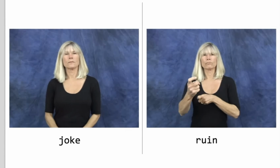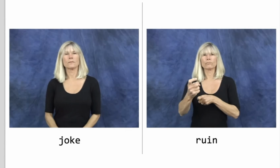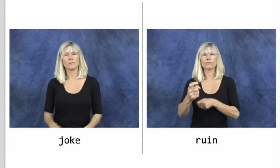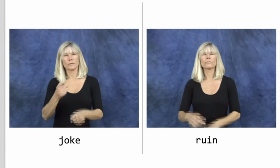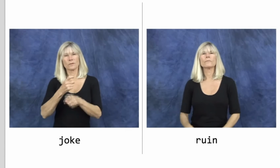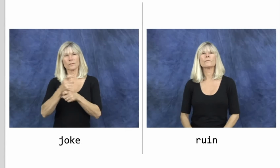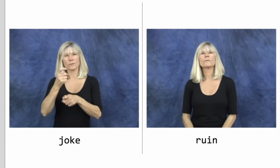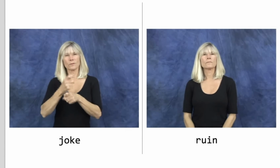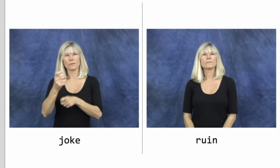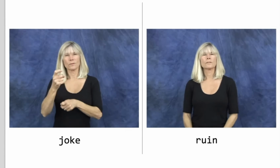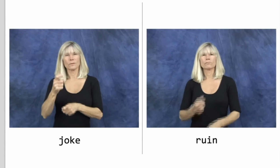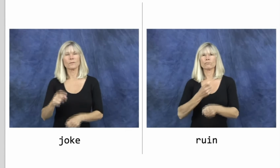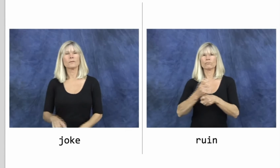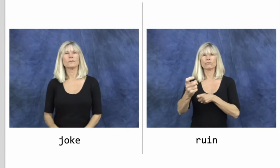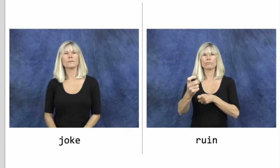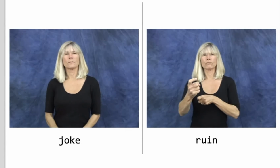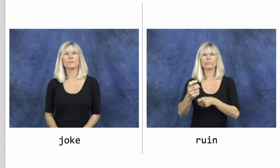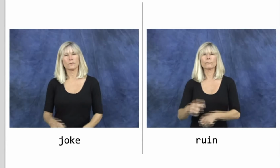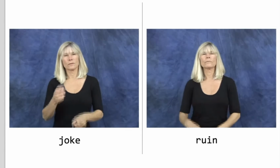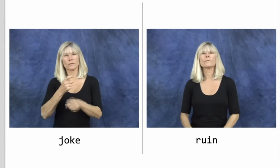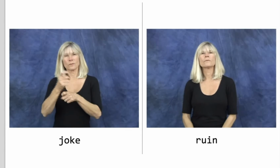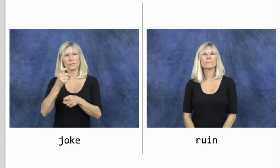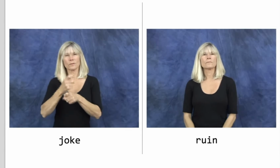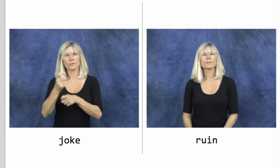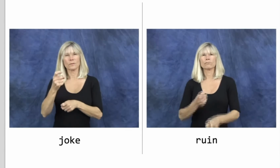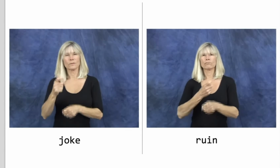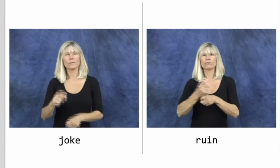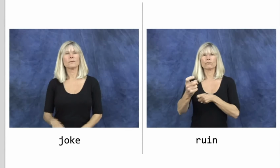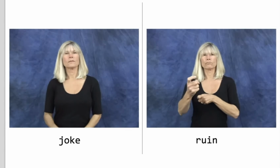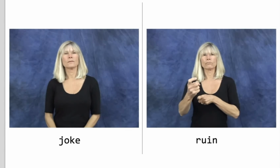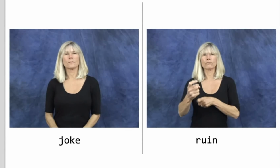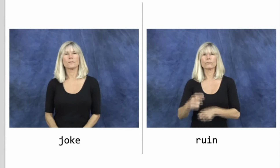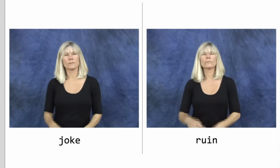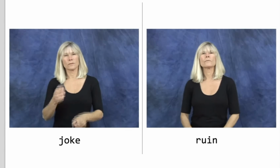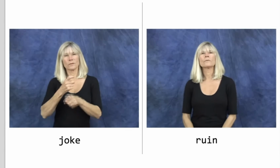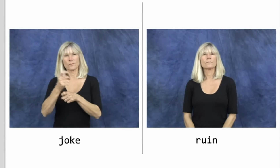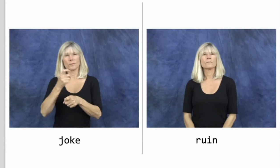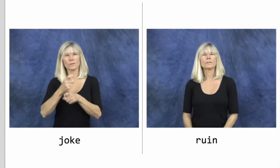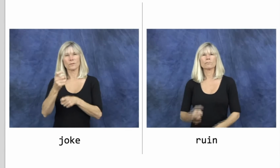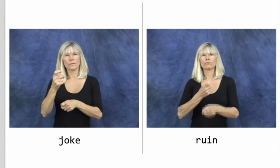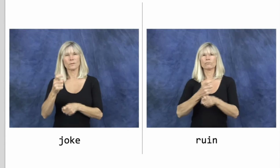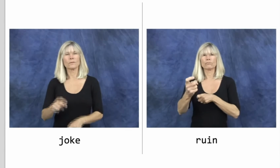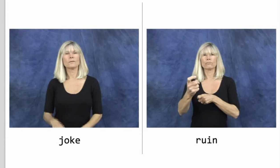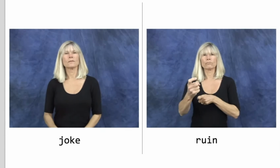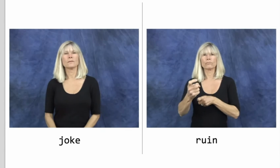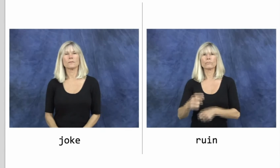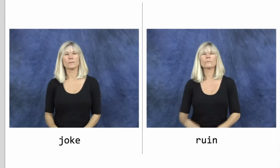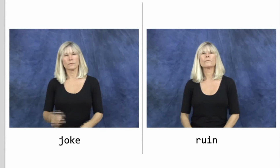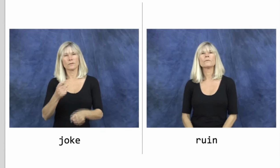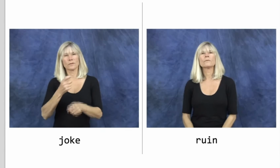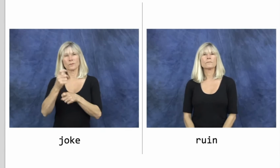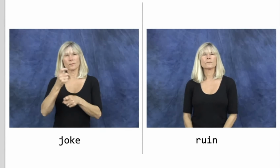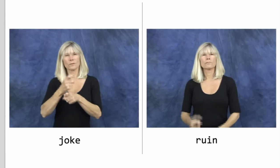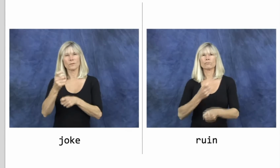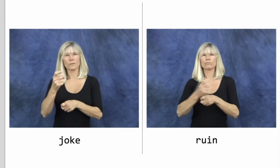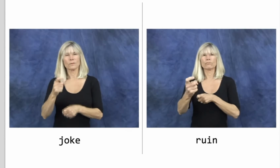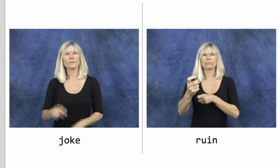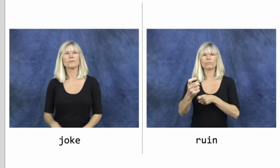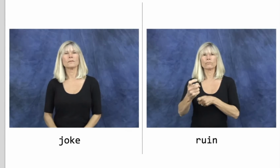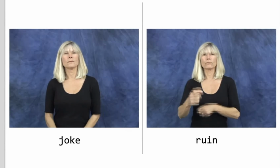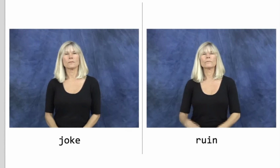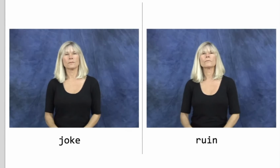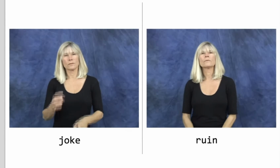they actually do. So in the English, so just like in English, we can choose